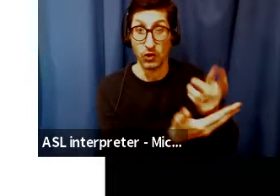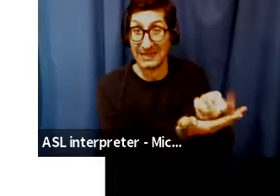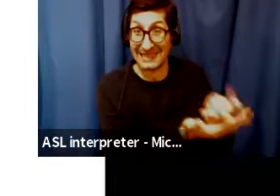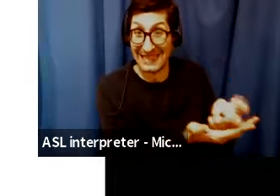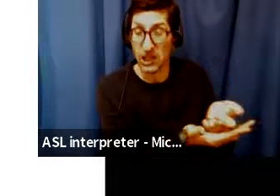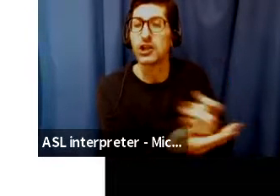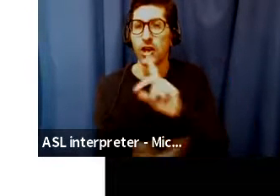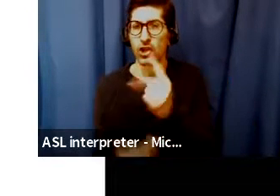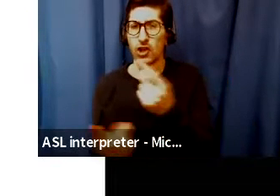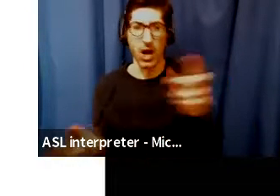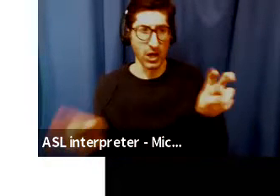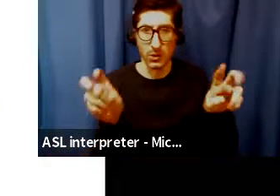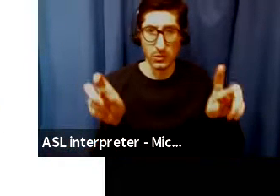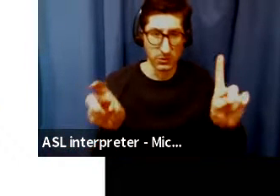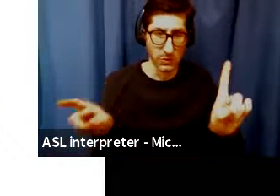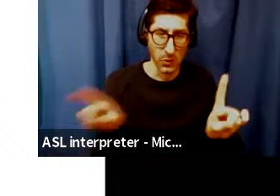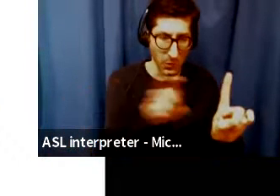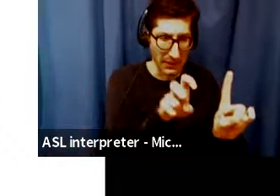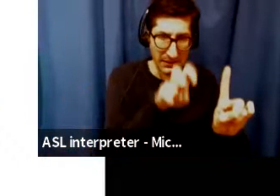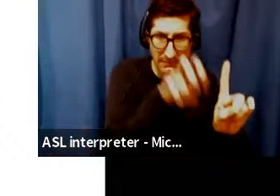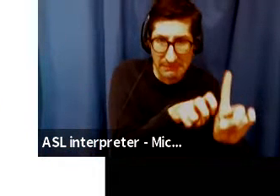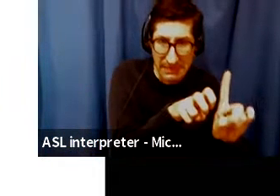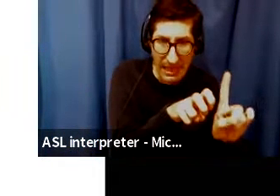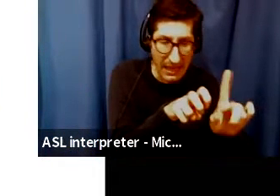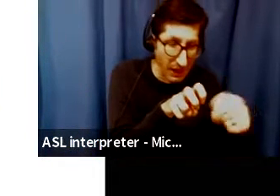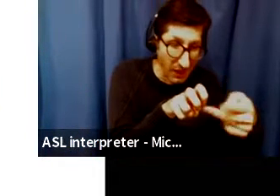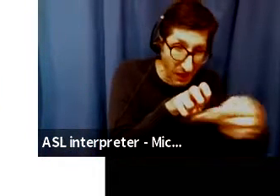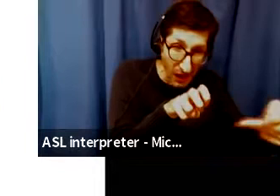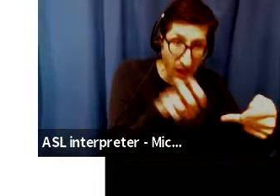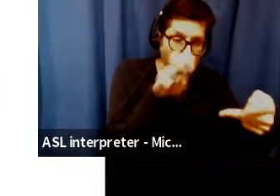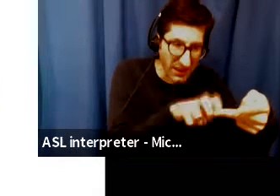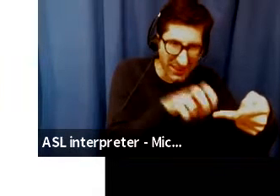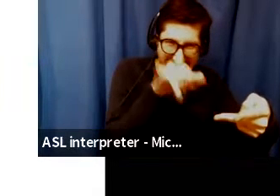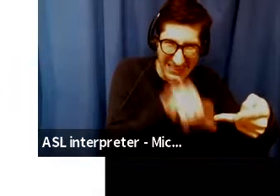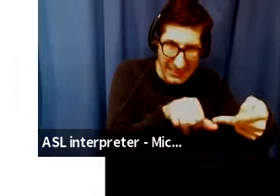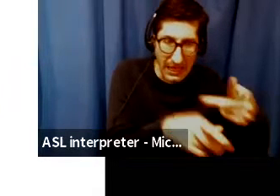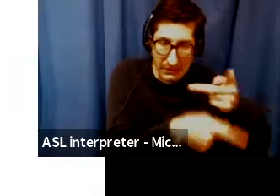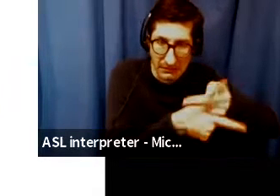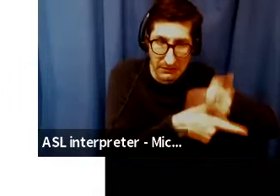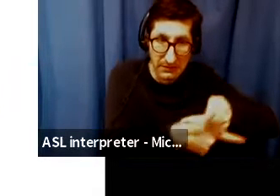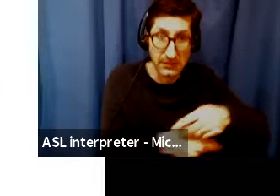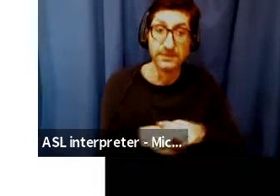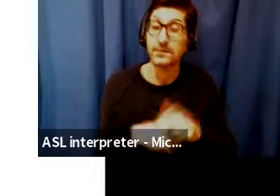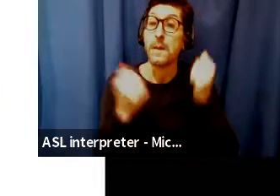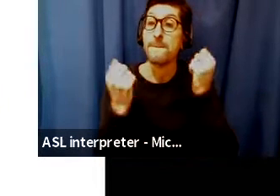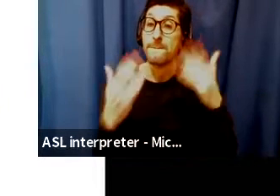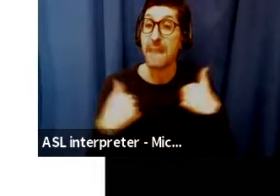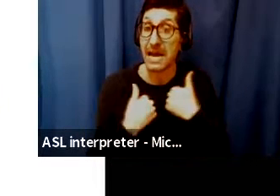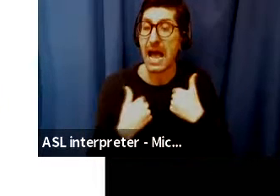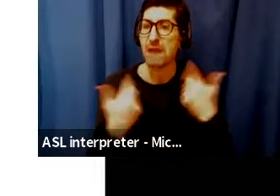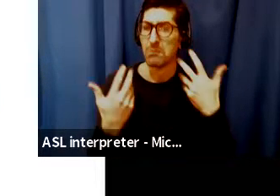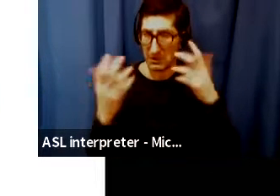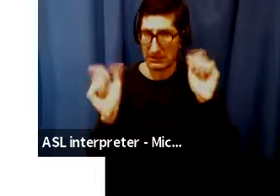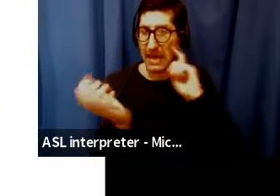with them if they're on the floor. And then many animals have been trained to detect